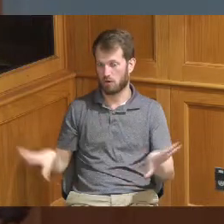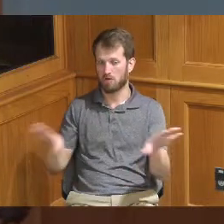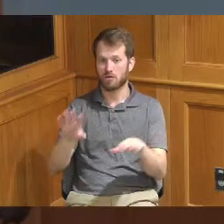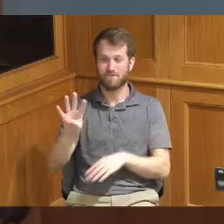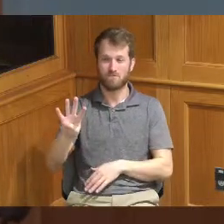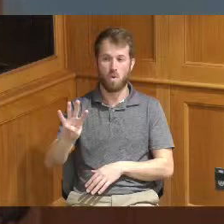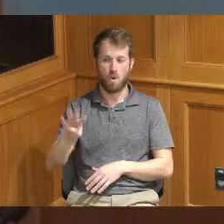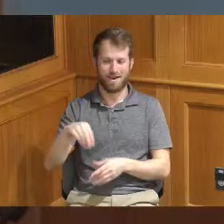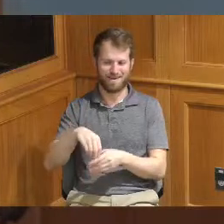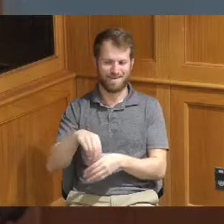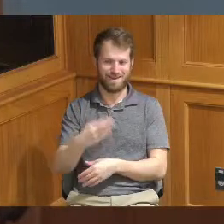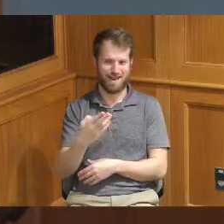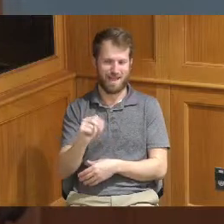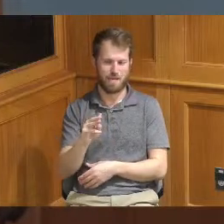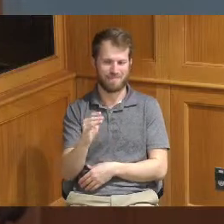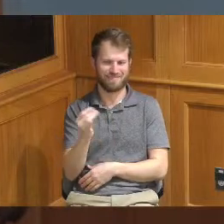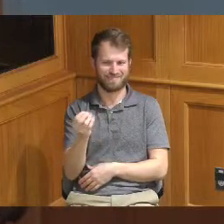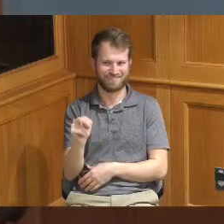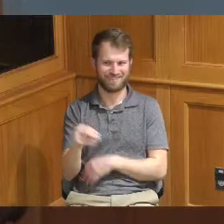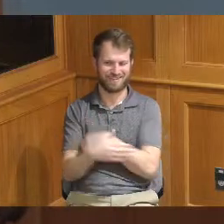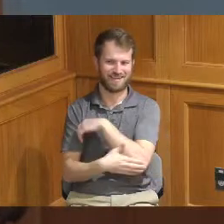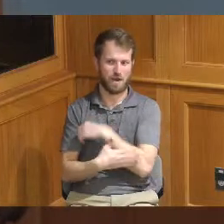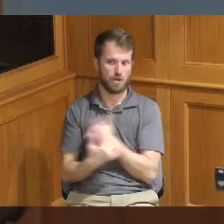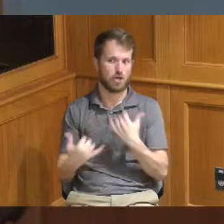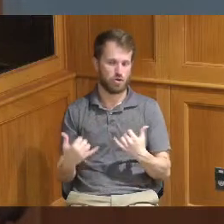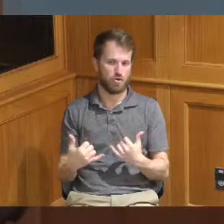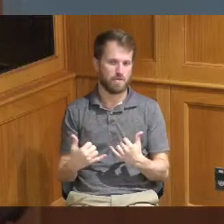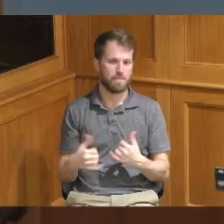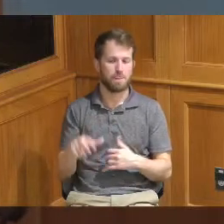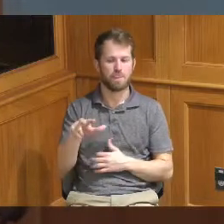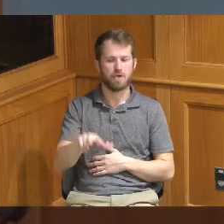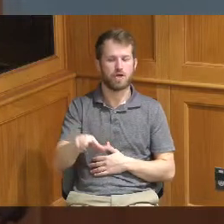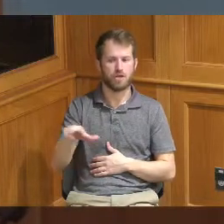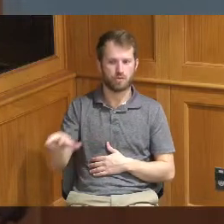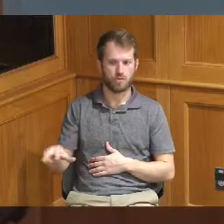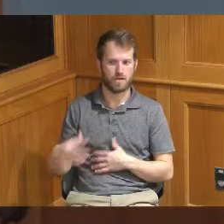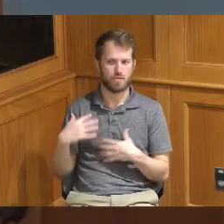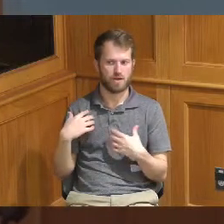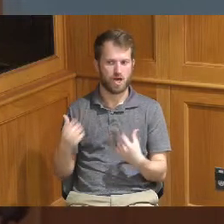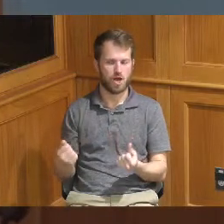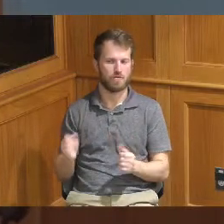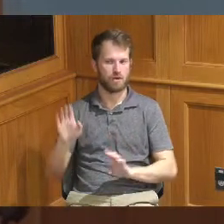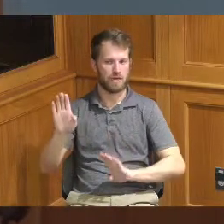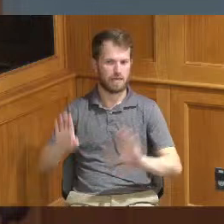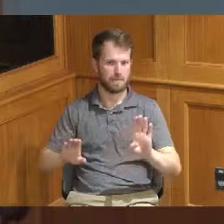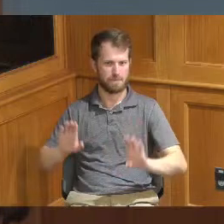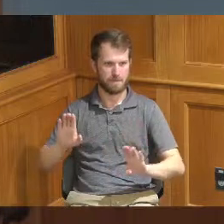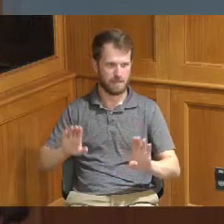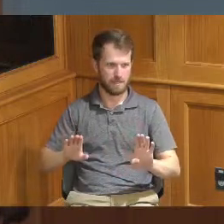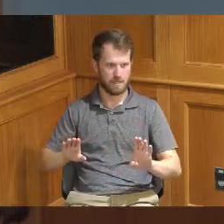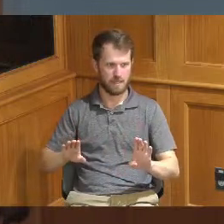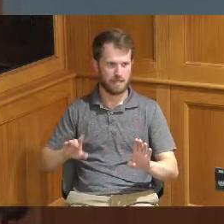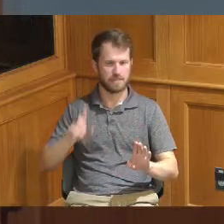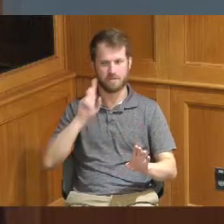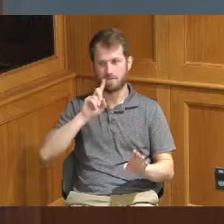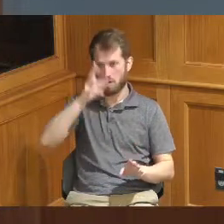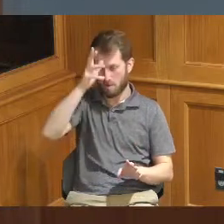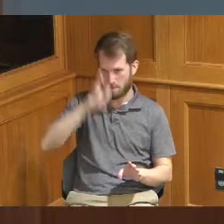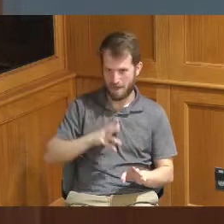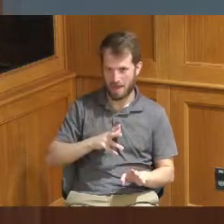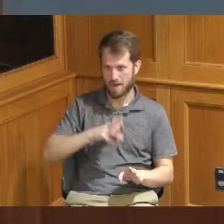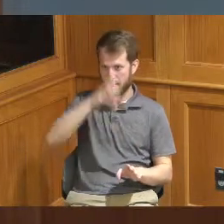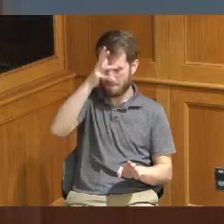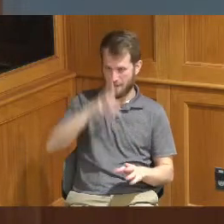in Hamilton County presently, with 33 recovery beds for men with children, women